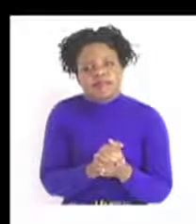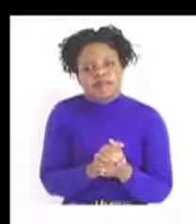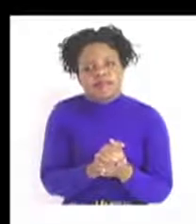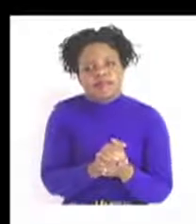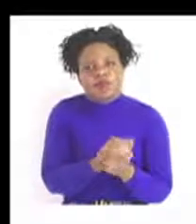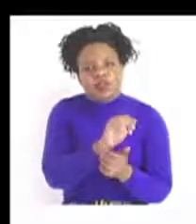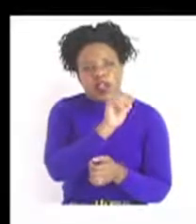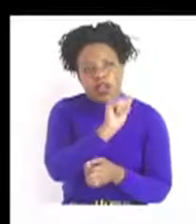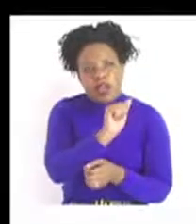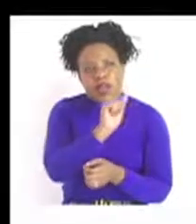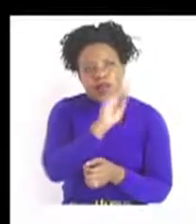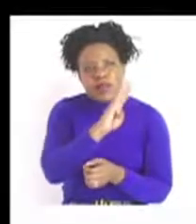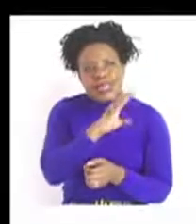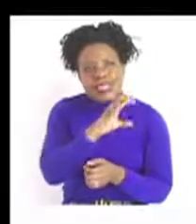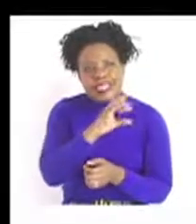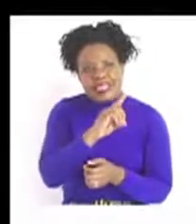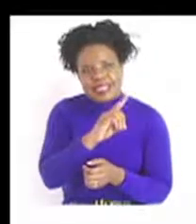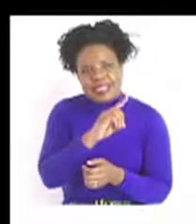a shopping list for Tia.